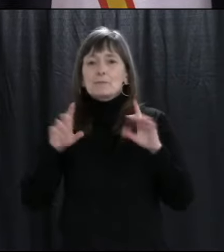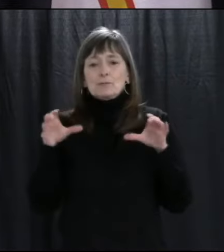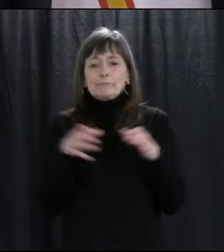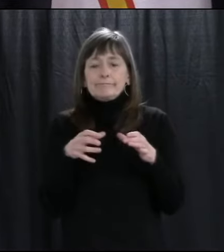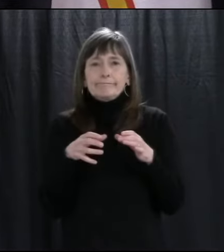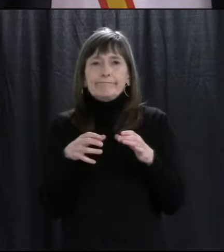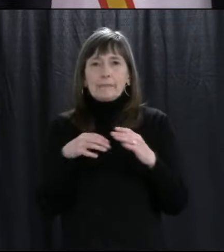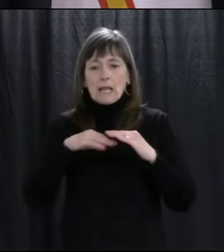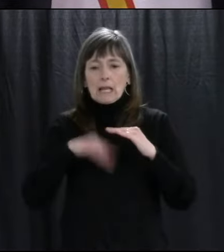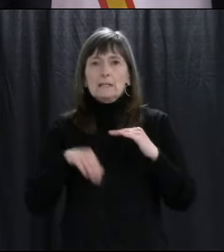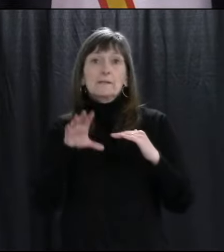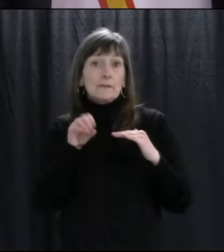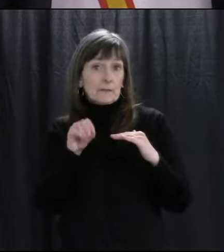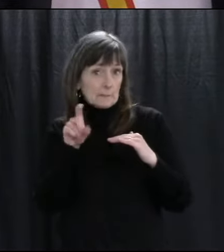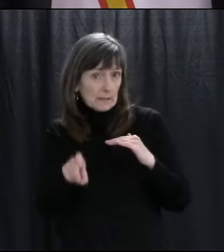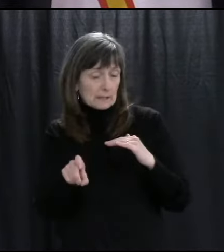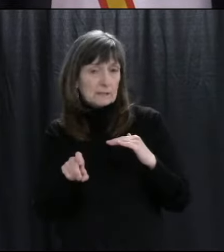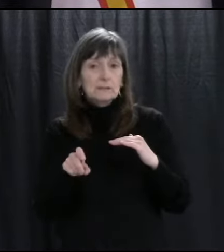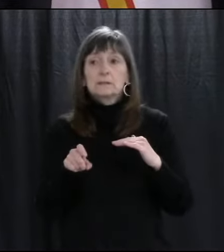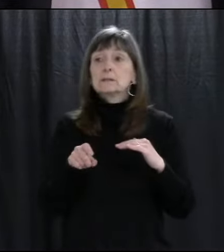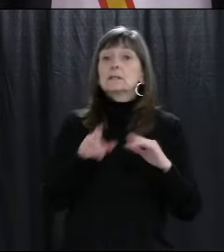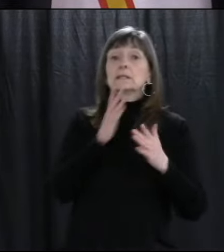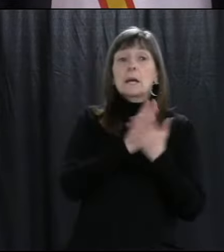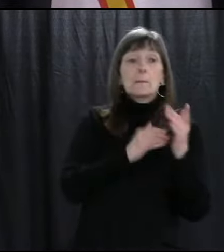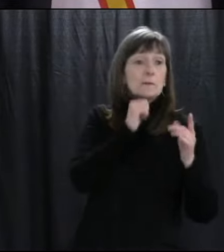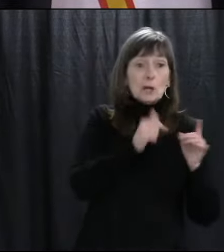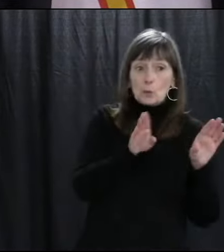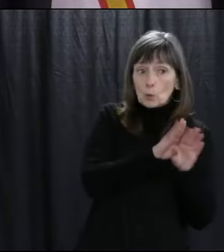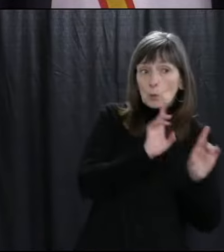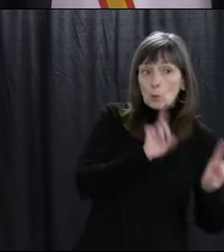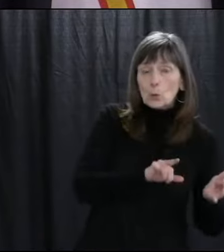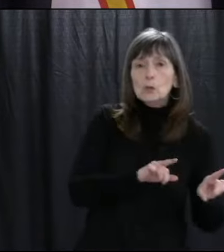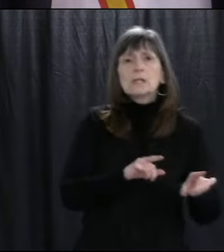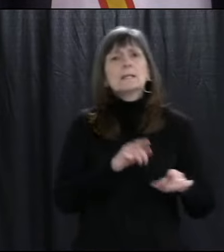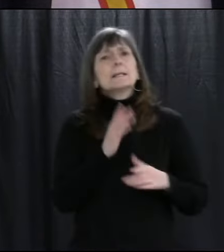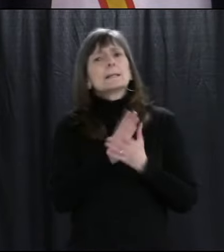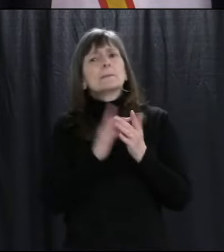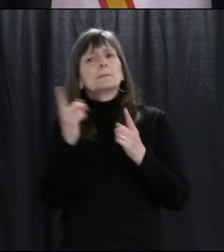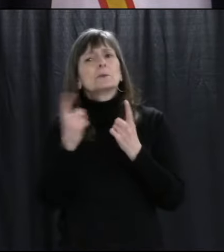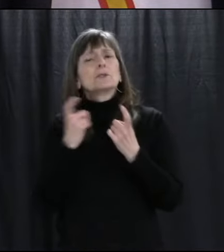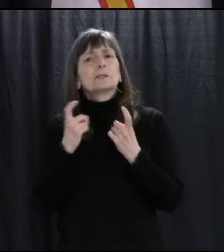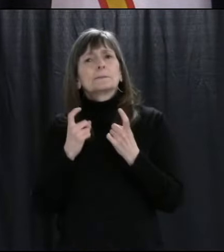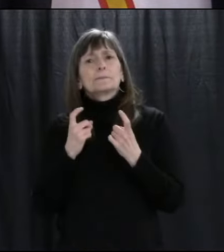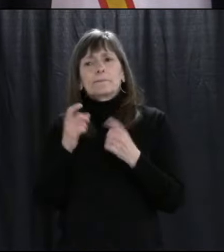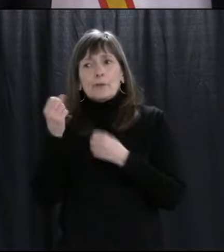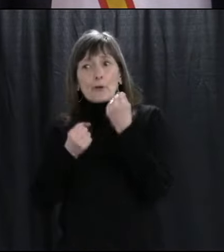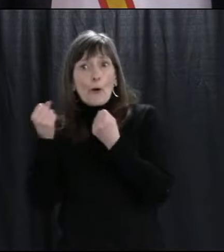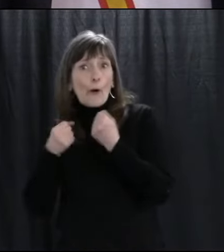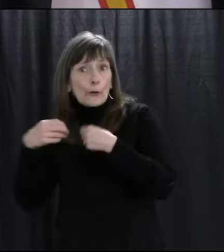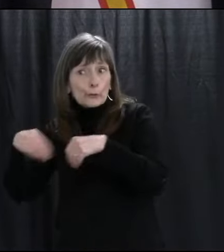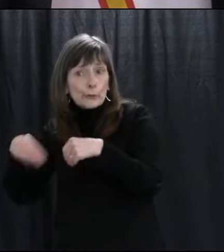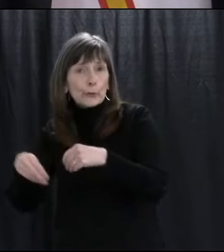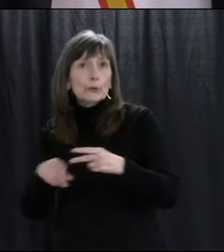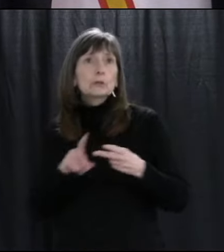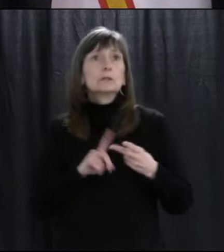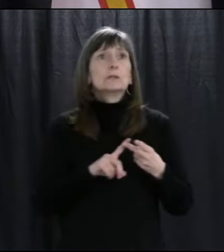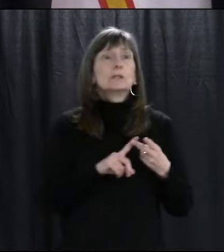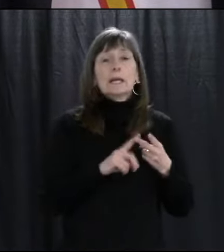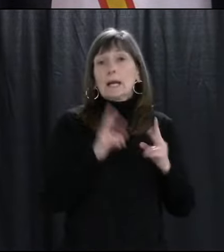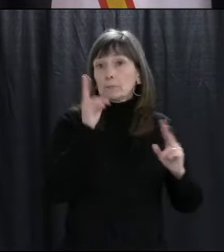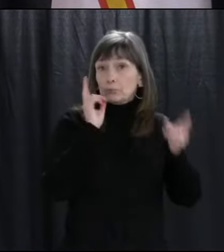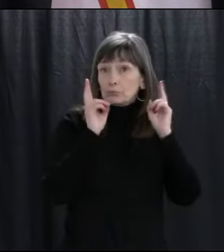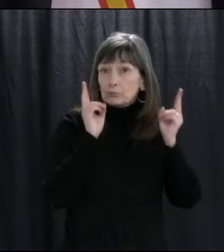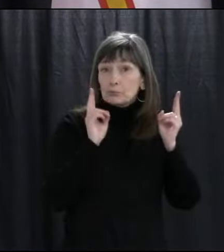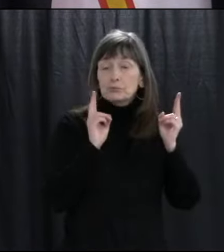to close. A lot of questions about car dealerships, hair salons, and spas, for example, because that is a close proximity